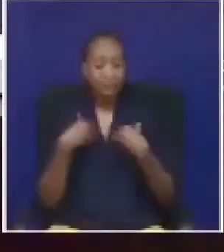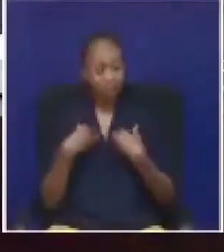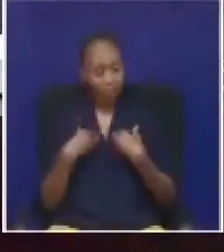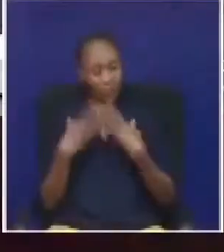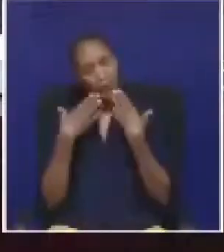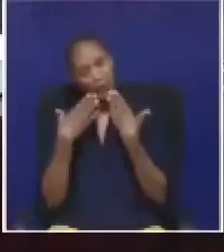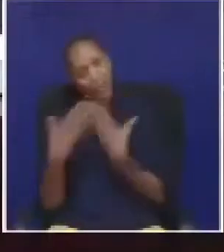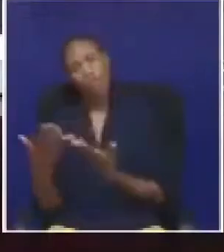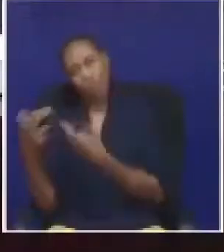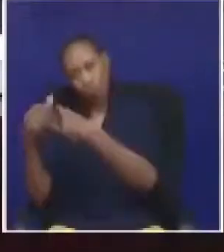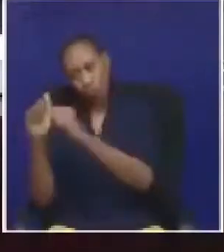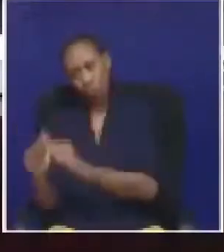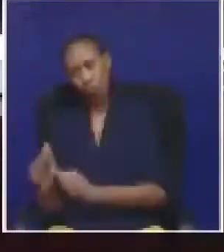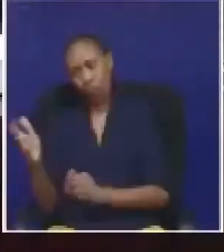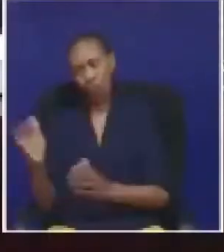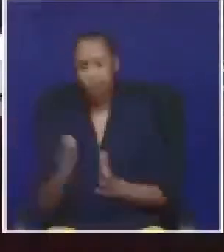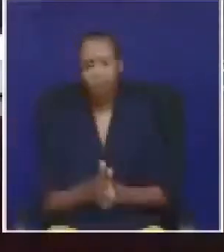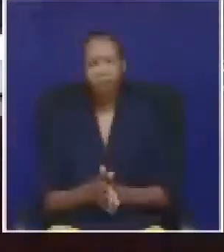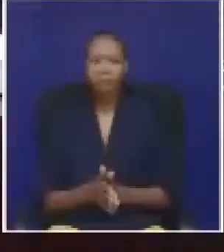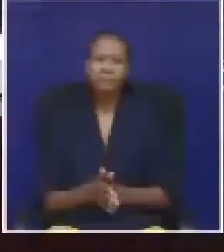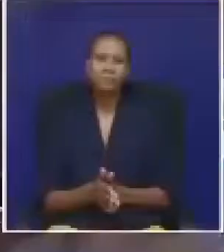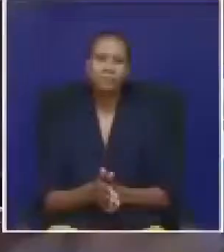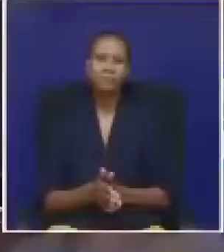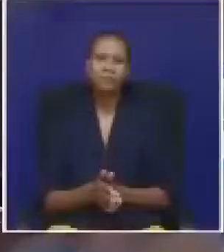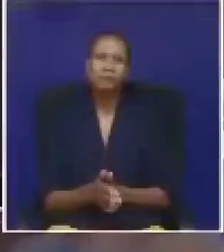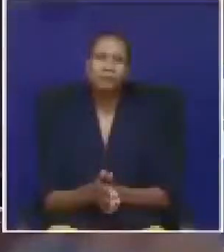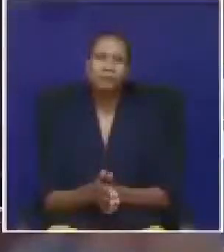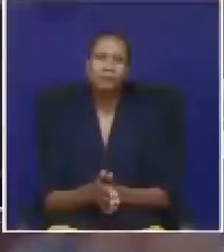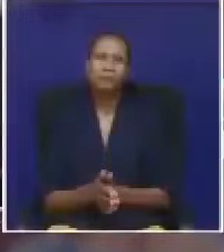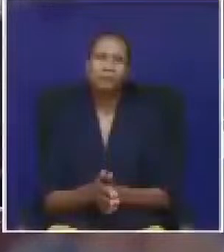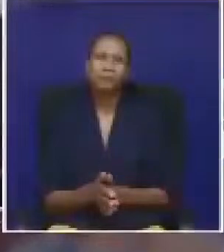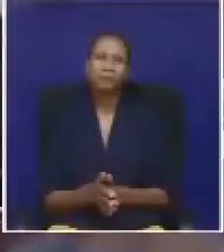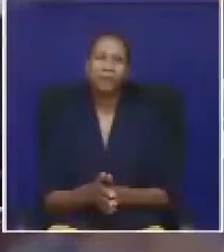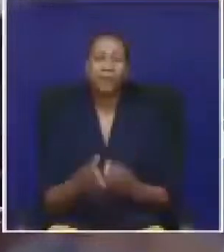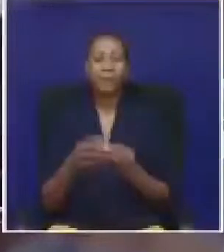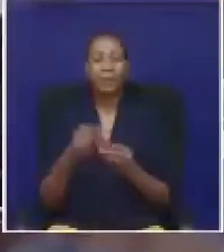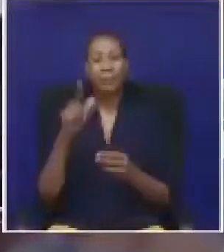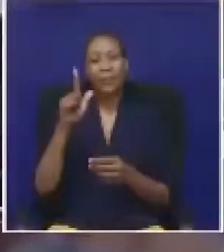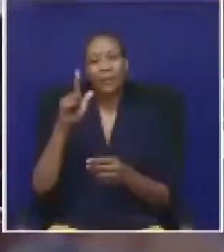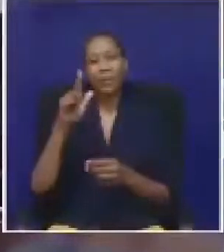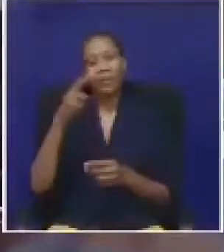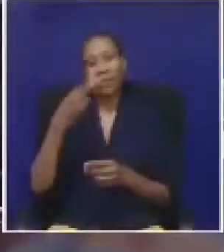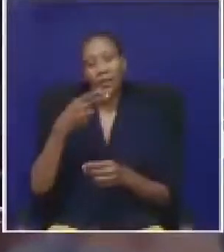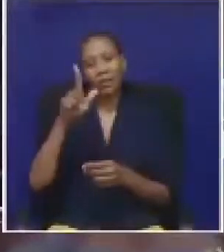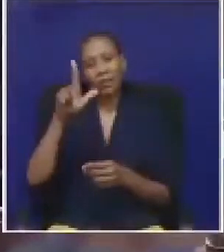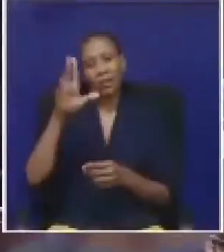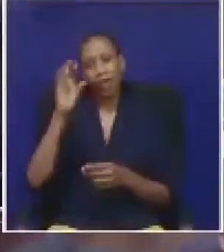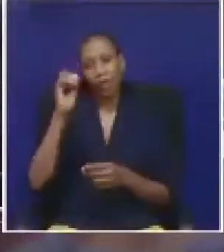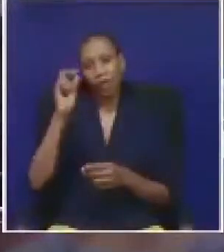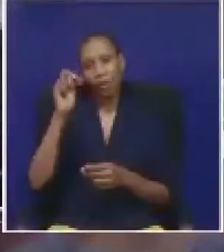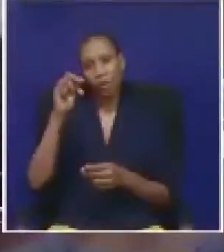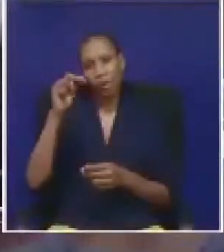you, Honorable Chairperson. Thank you, Deputy President. Honorable Hlong.